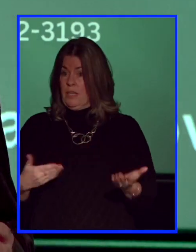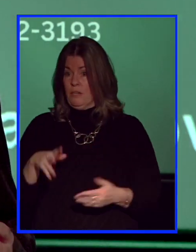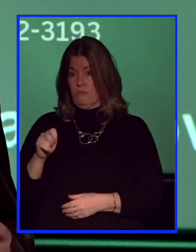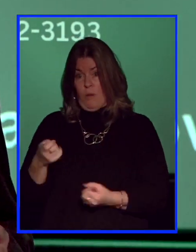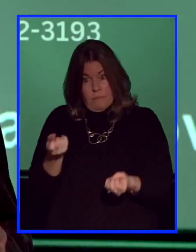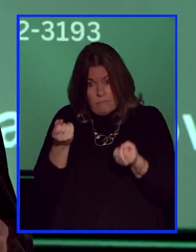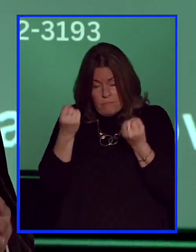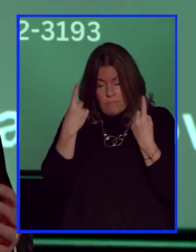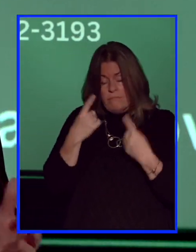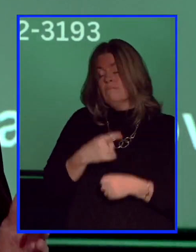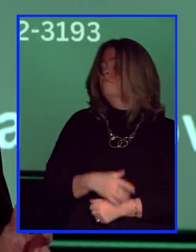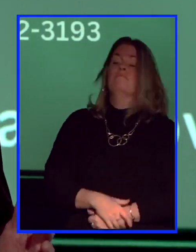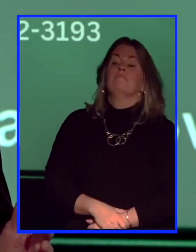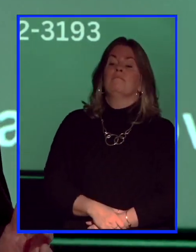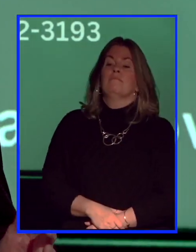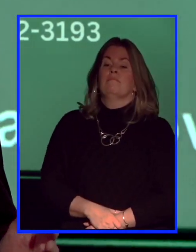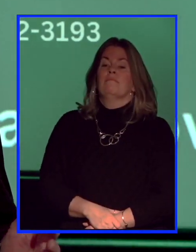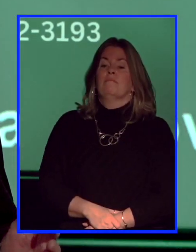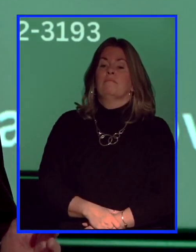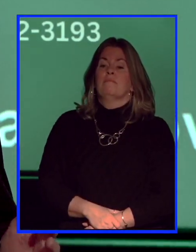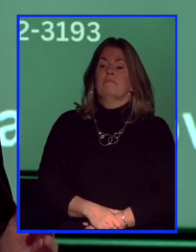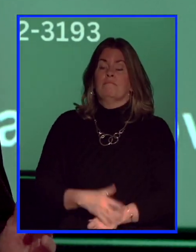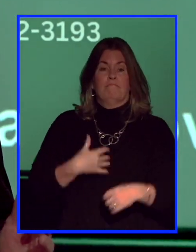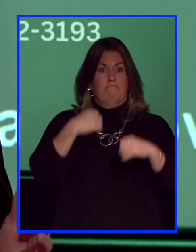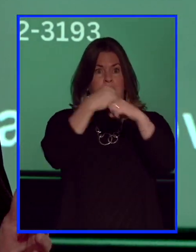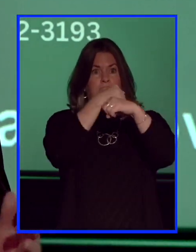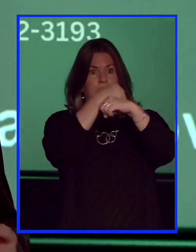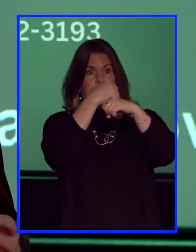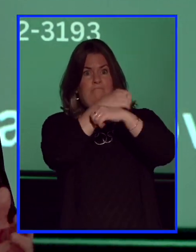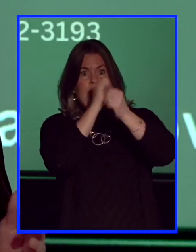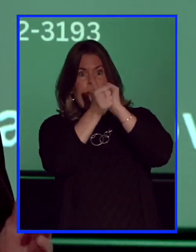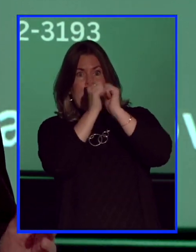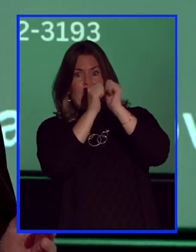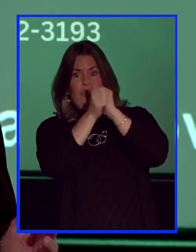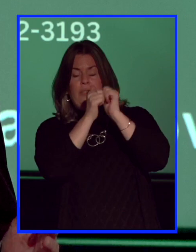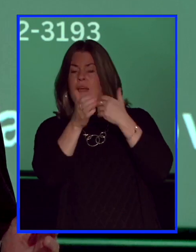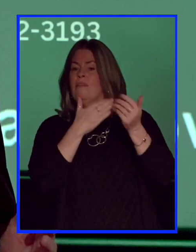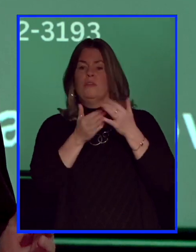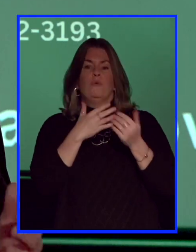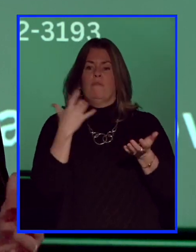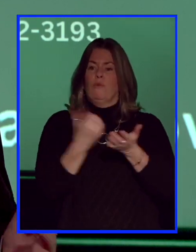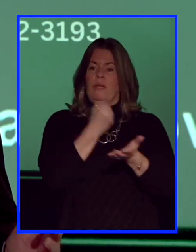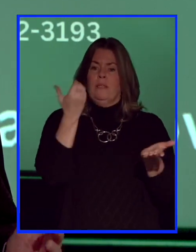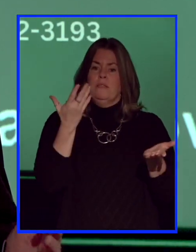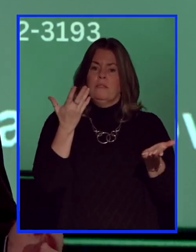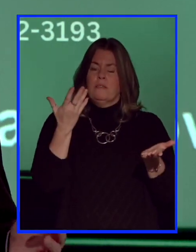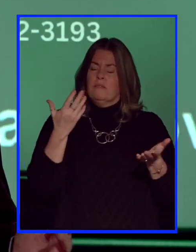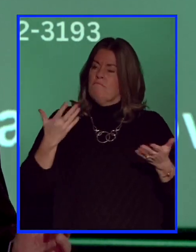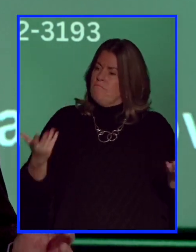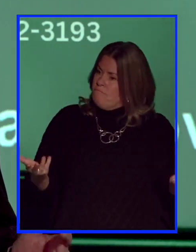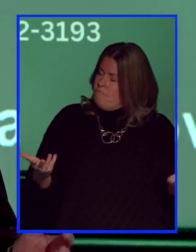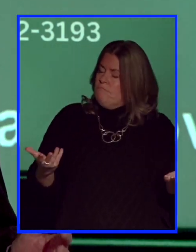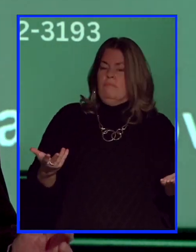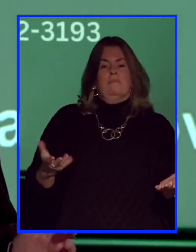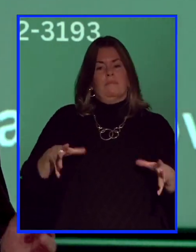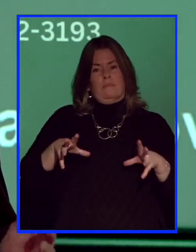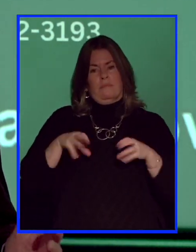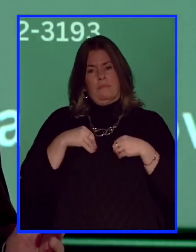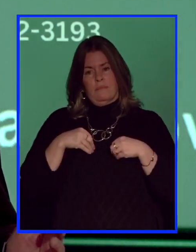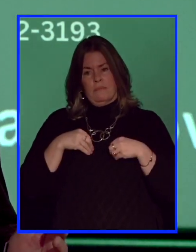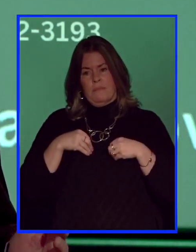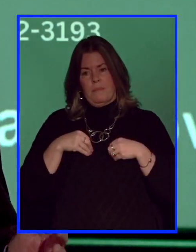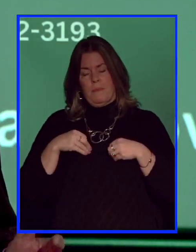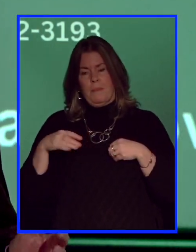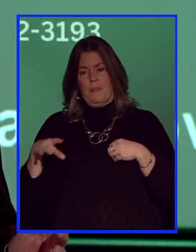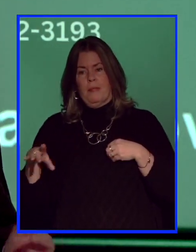it. You have the fight in the election, and then whoever wins, we have a mutual responsibility,